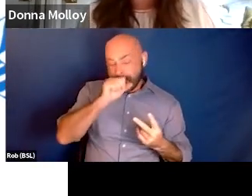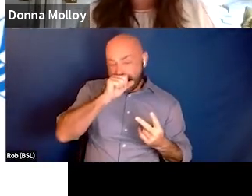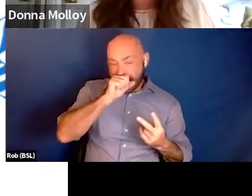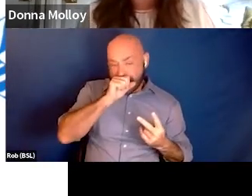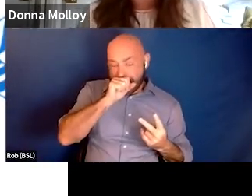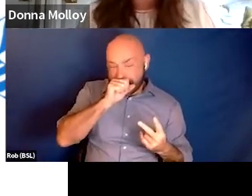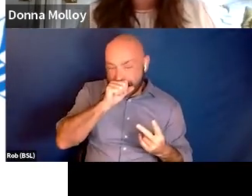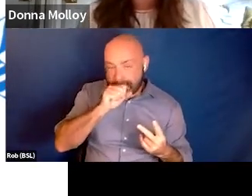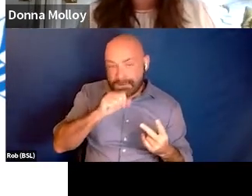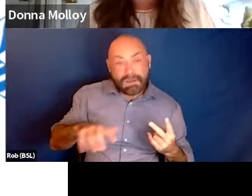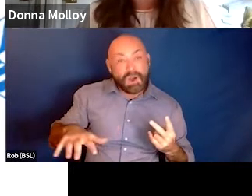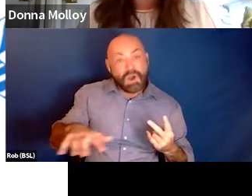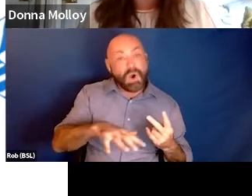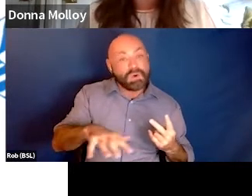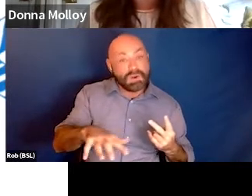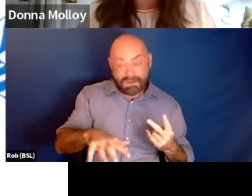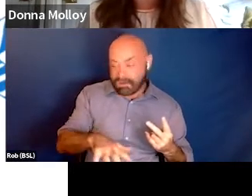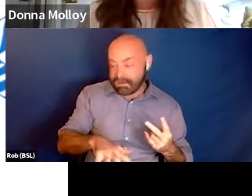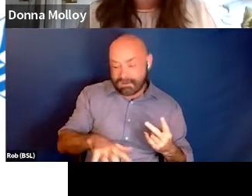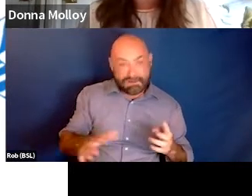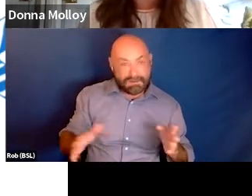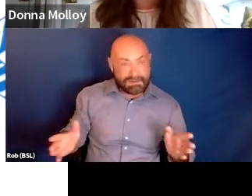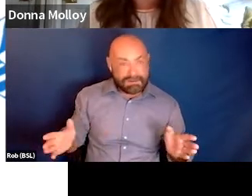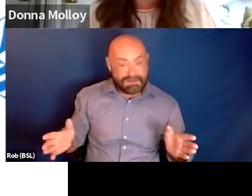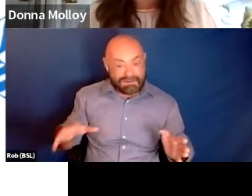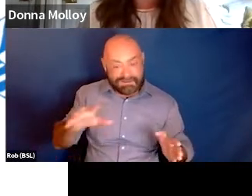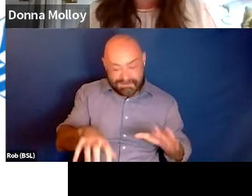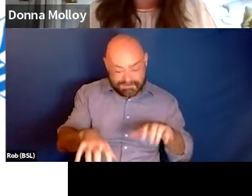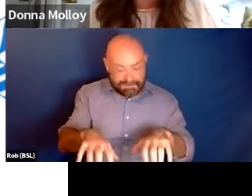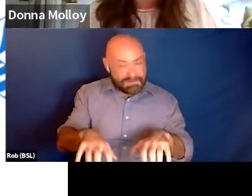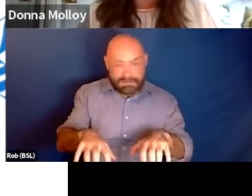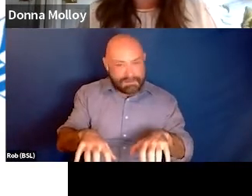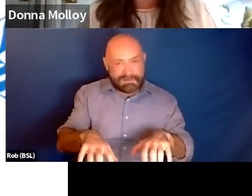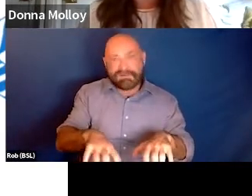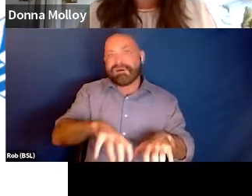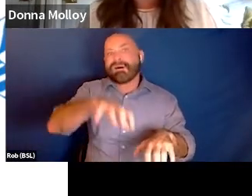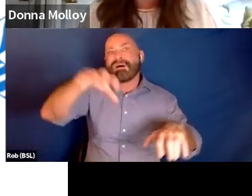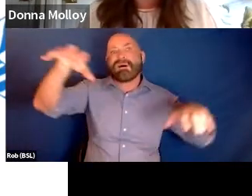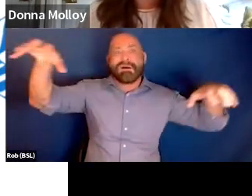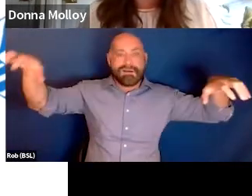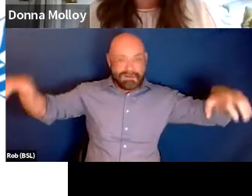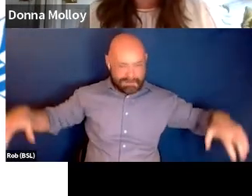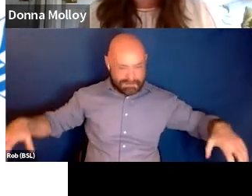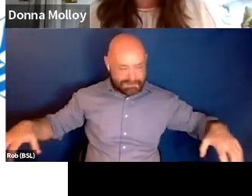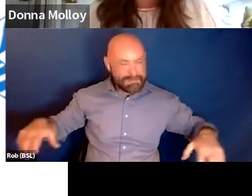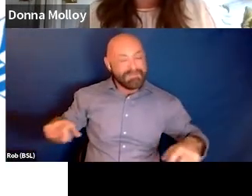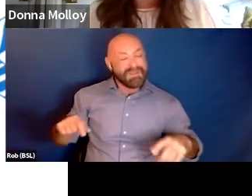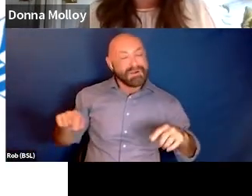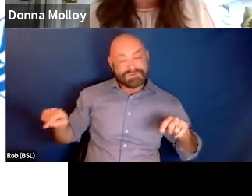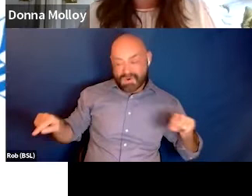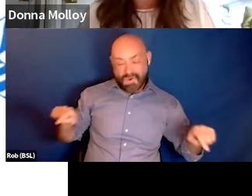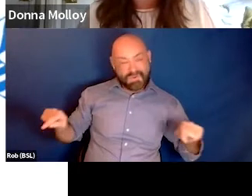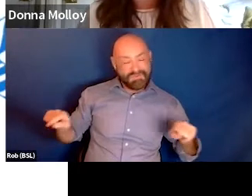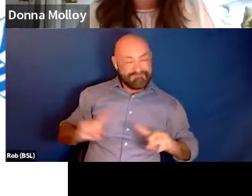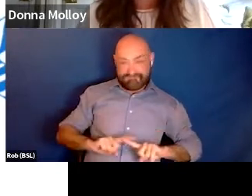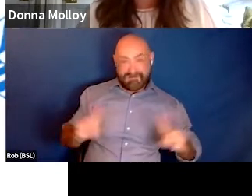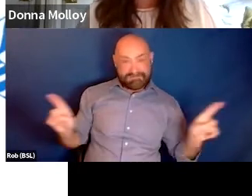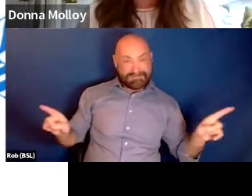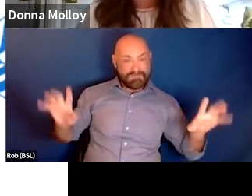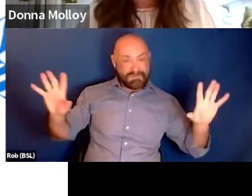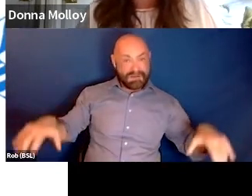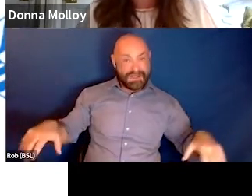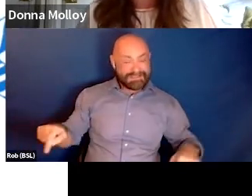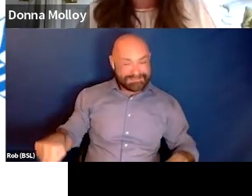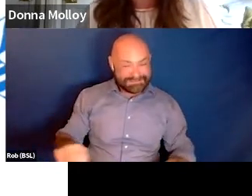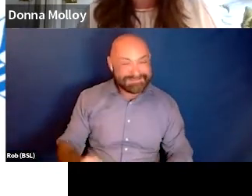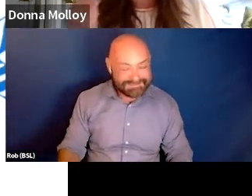very different places when it comes to using evidence as part of the process for developing services and developing family hubs.